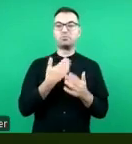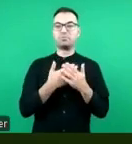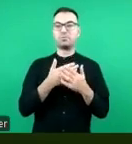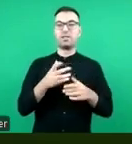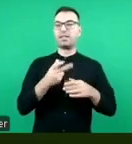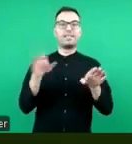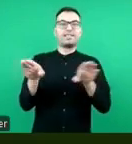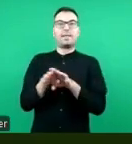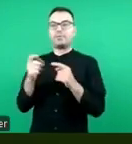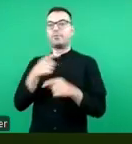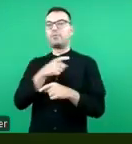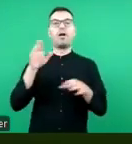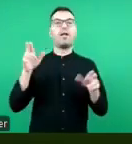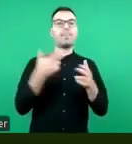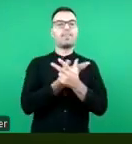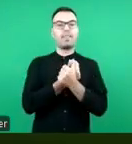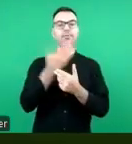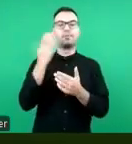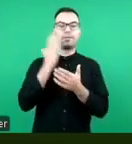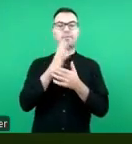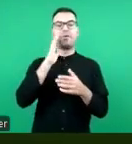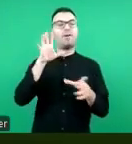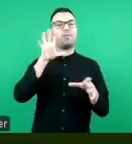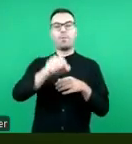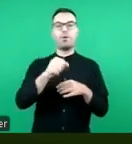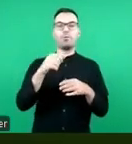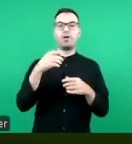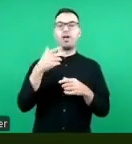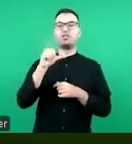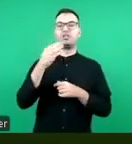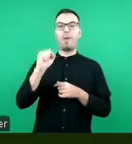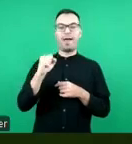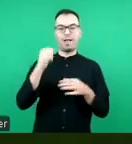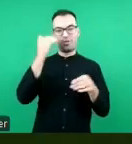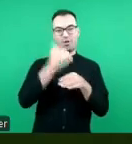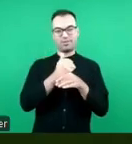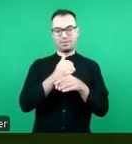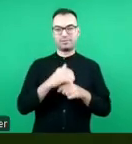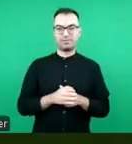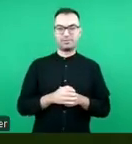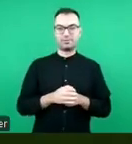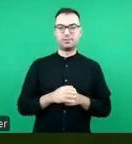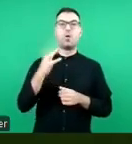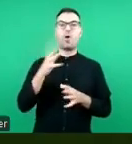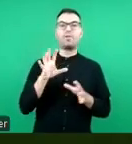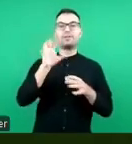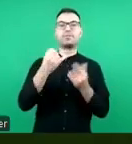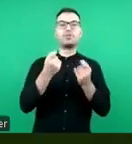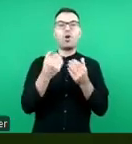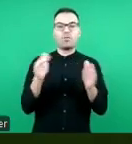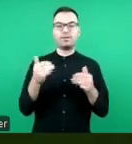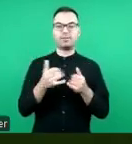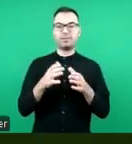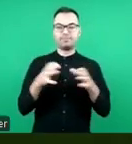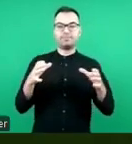somewhat specialized on nocturnal moth, and they could easily approach them in the a bit more open areas. And the openings were created